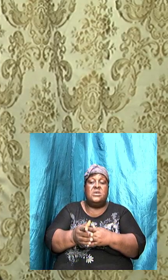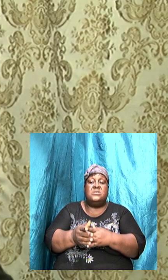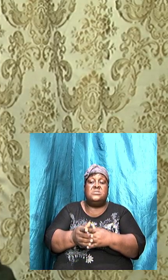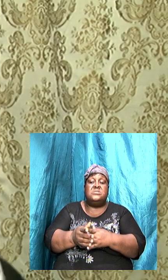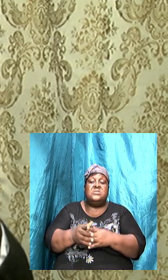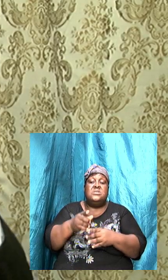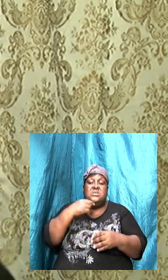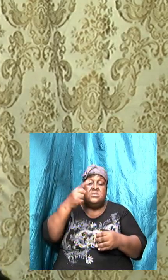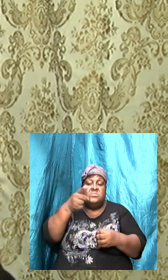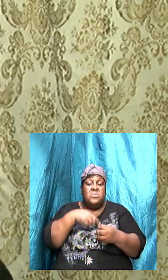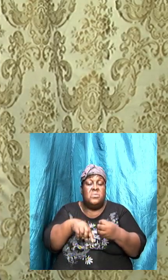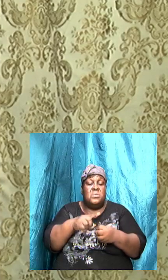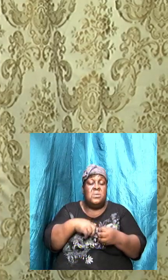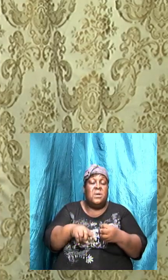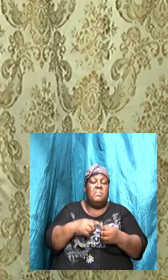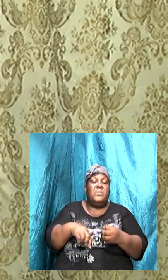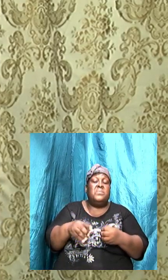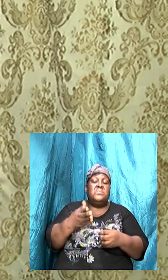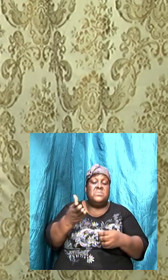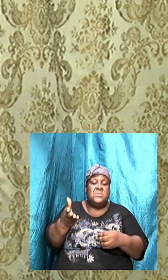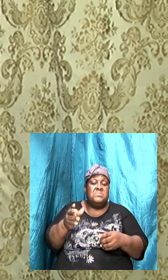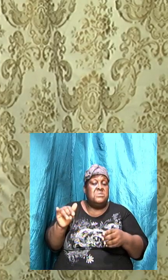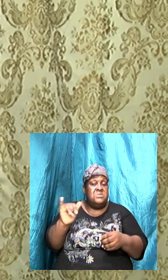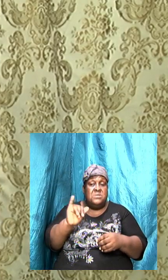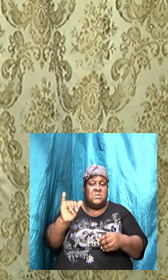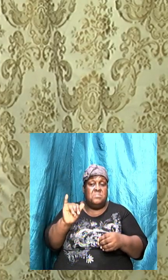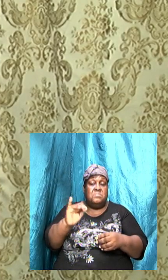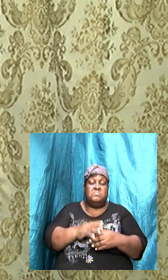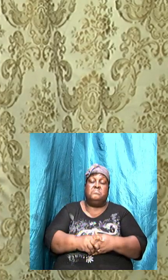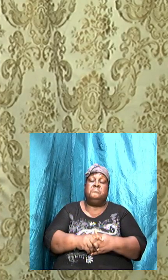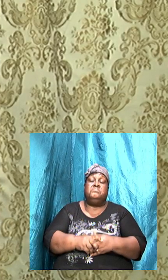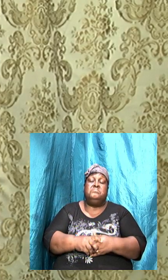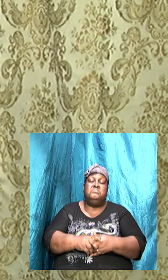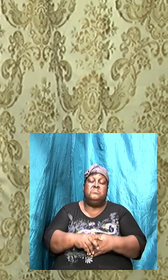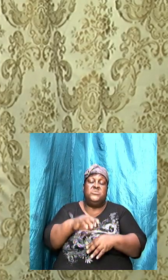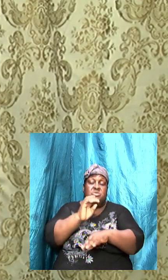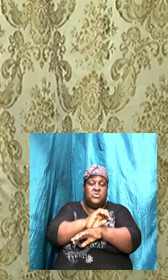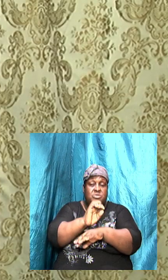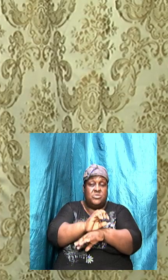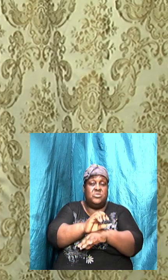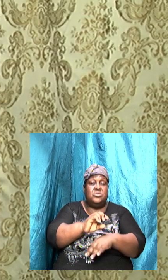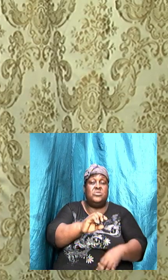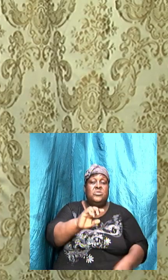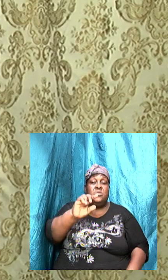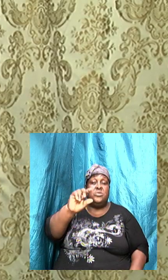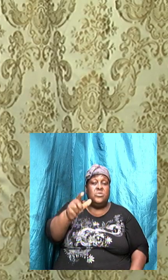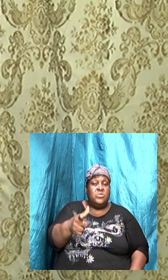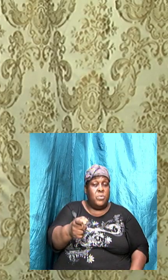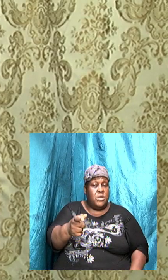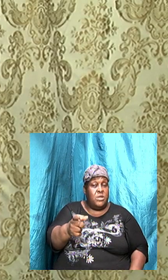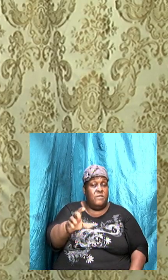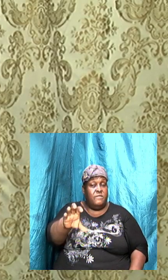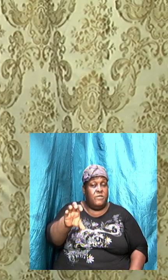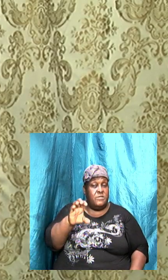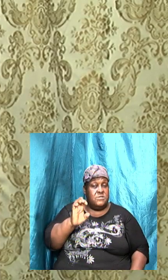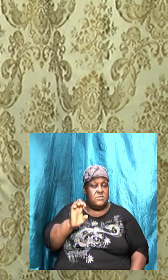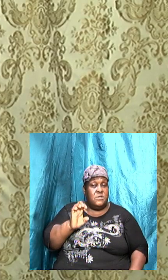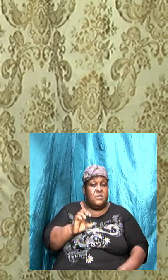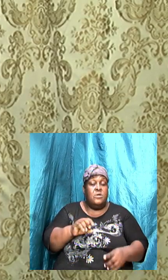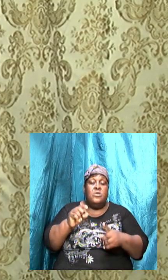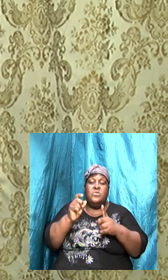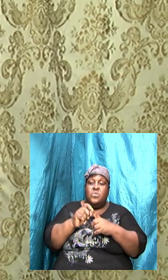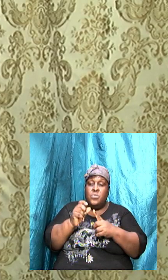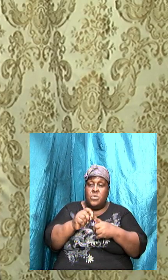our churches in the 21st century. And so the words of commendation, the words